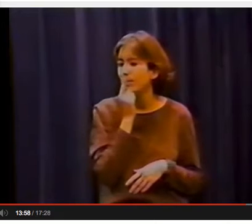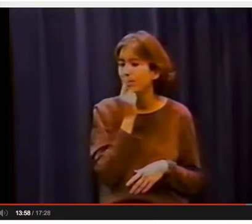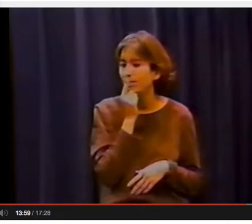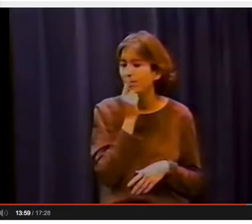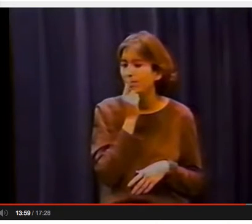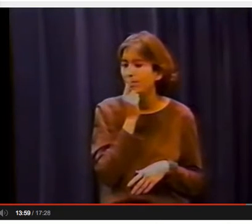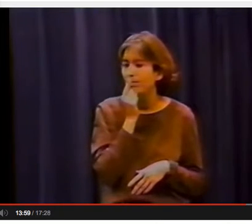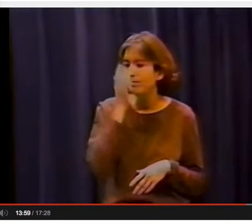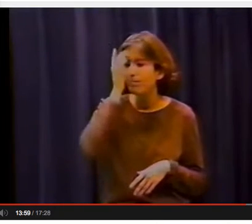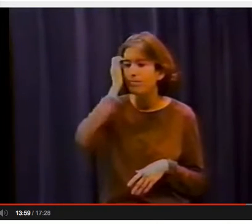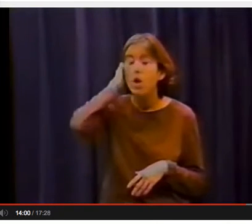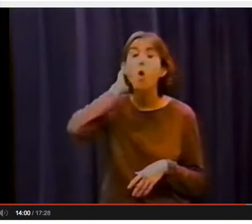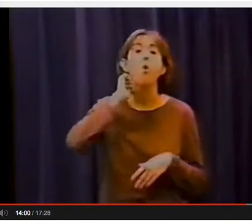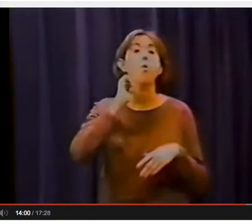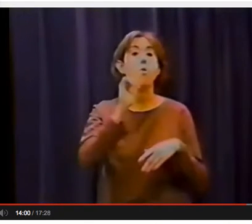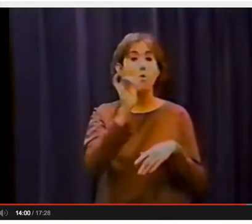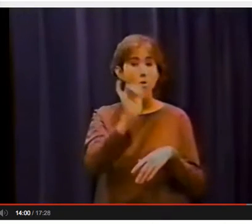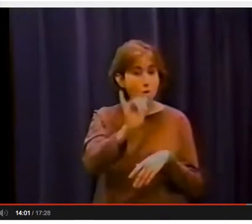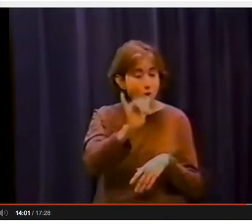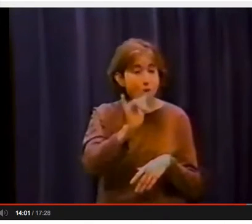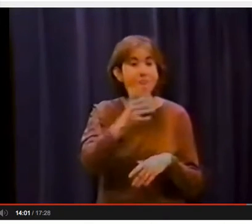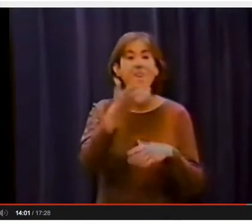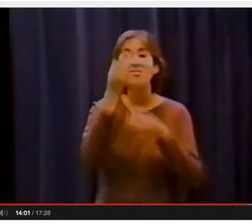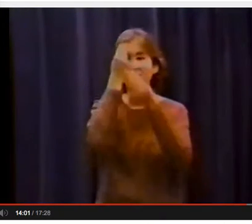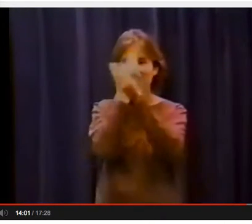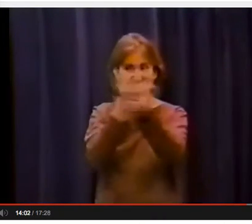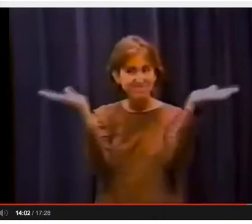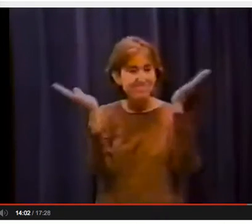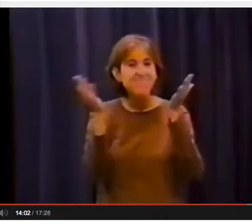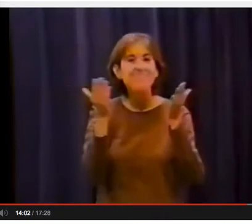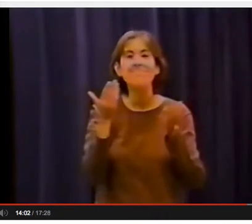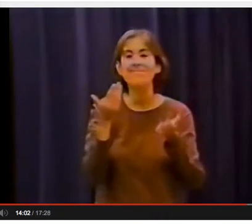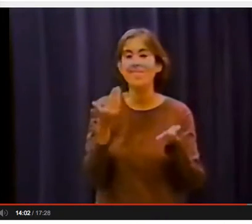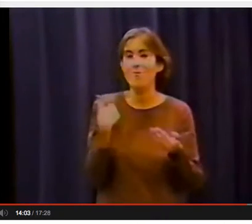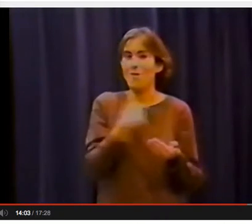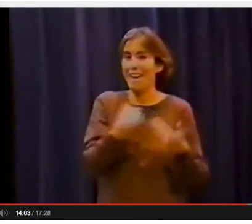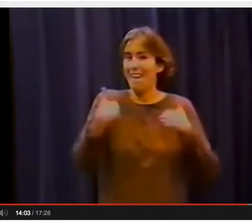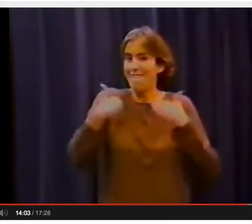understand. What else?